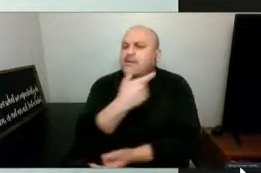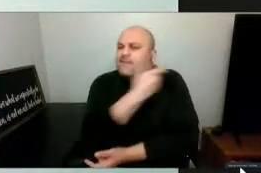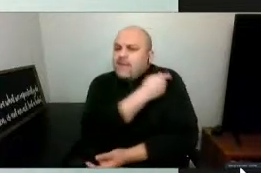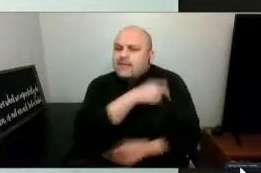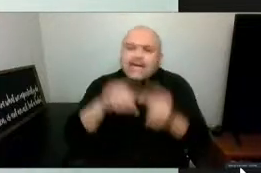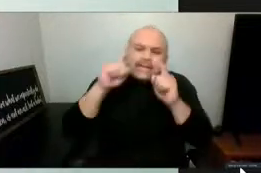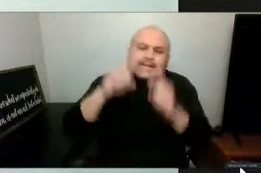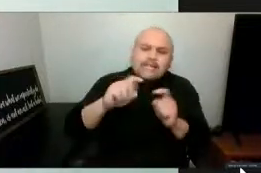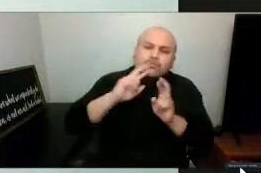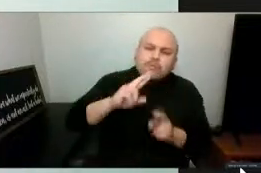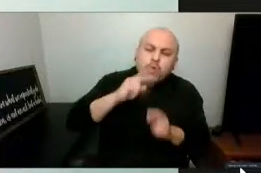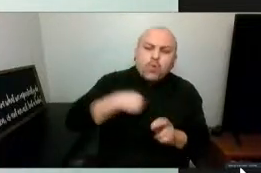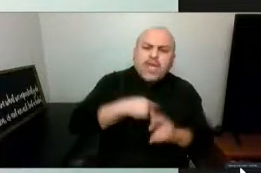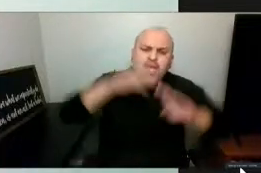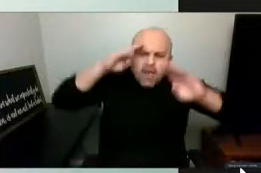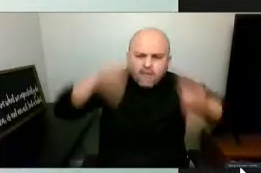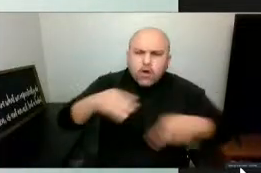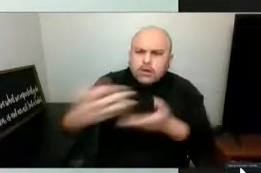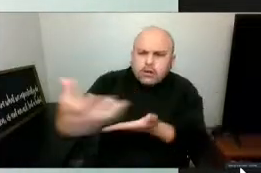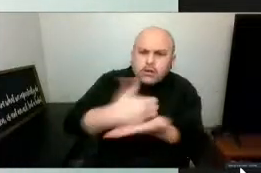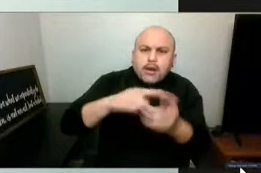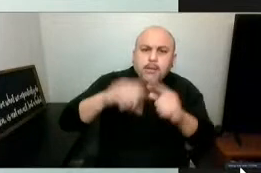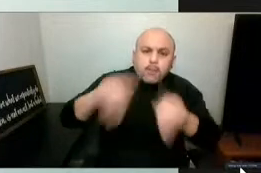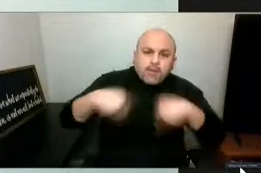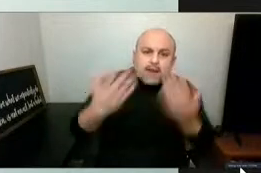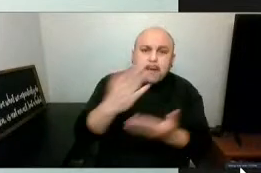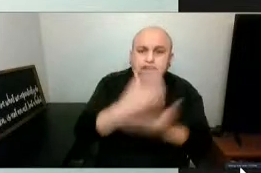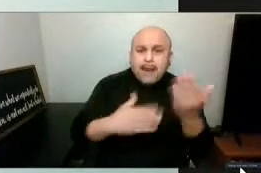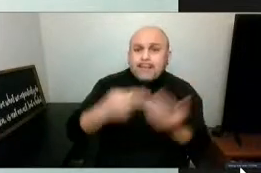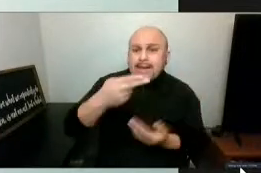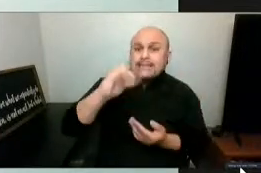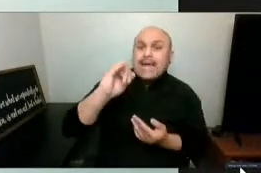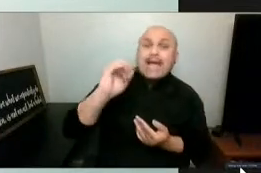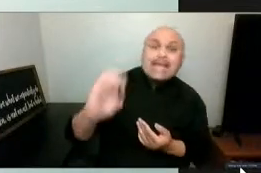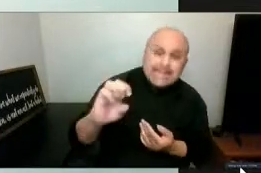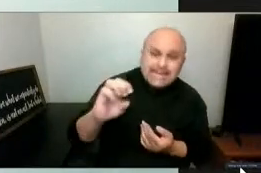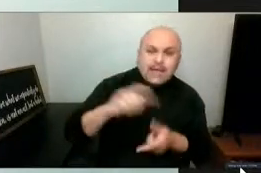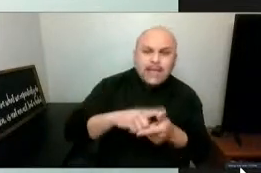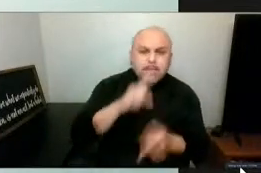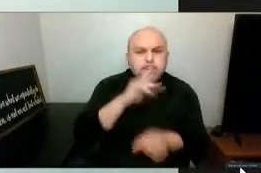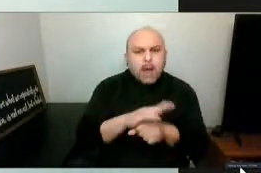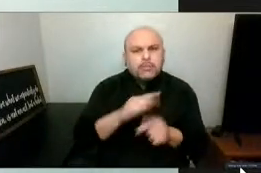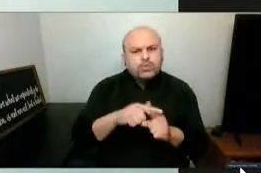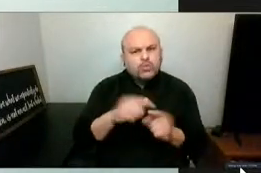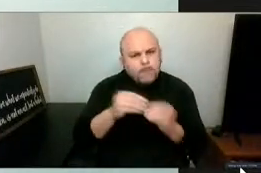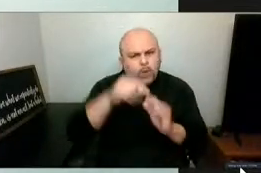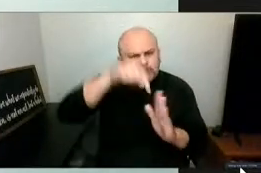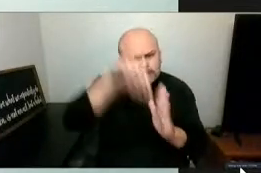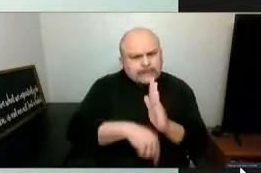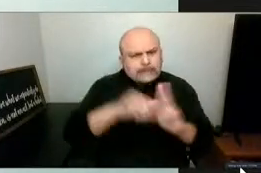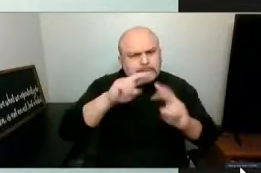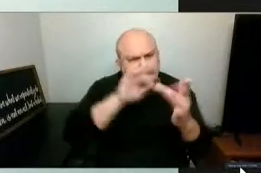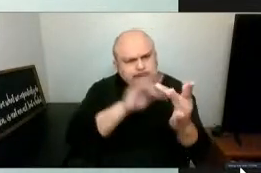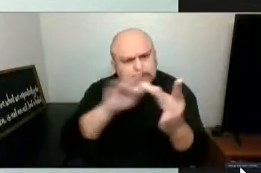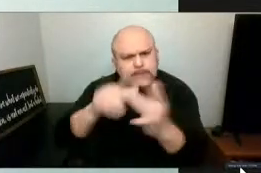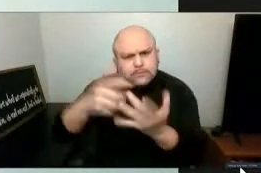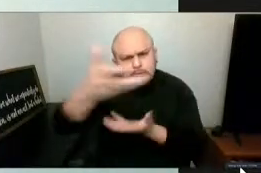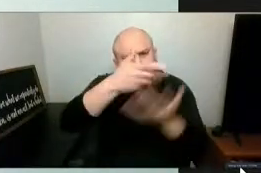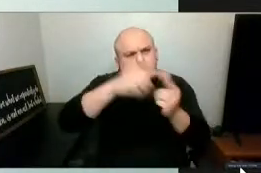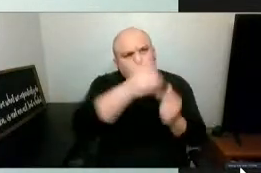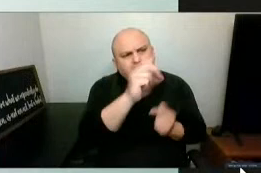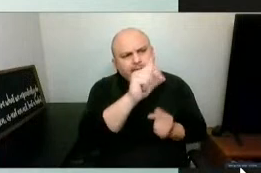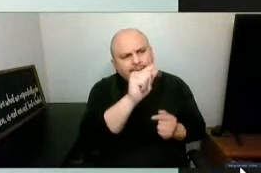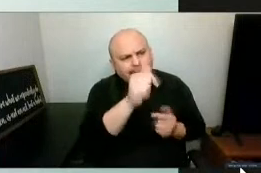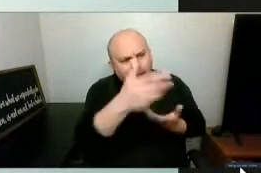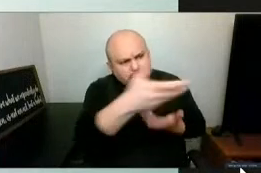on collection by providers as part of an HIE has the promise of a farther reach and interaction with other data sources, such as